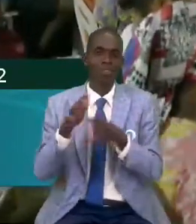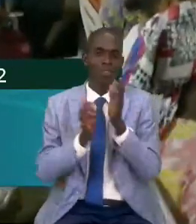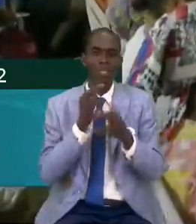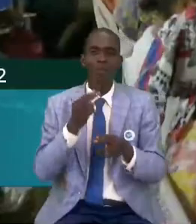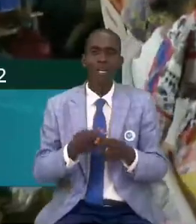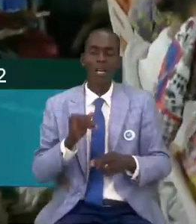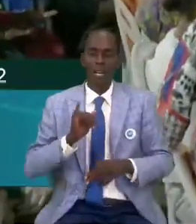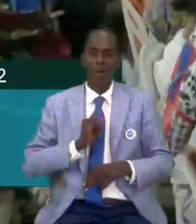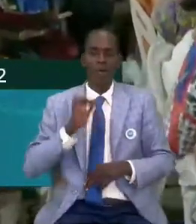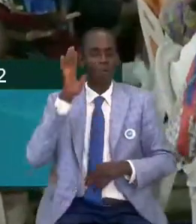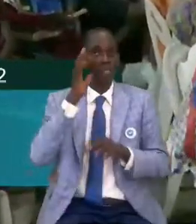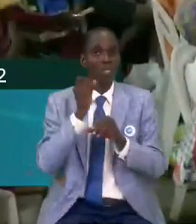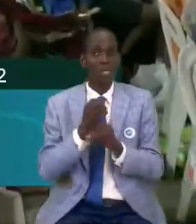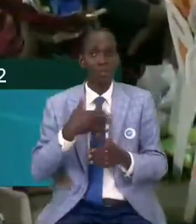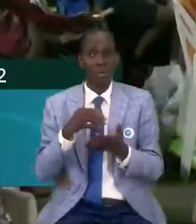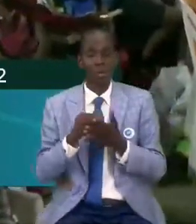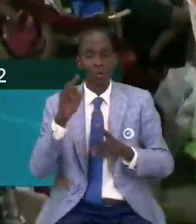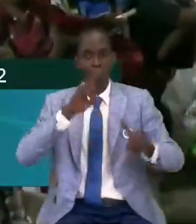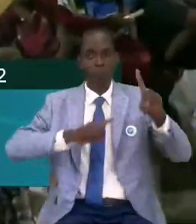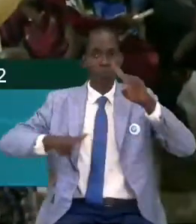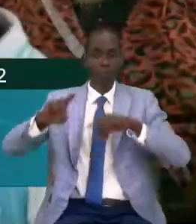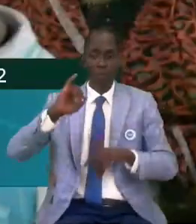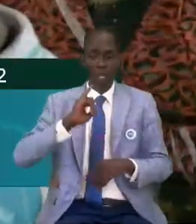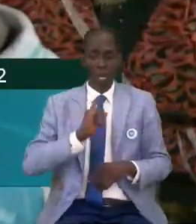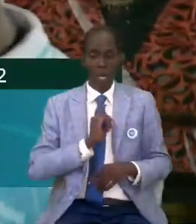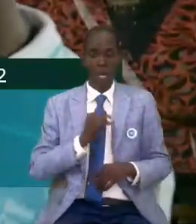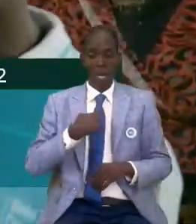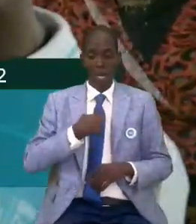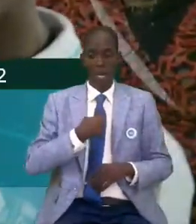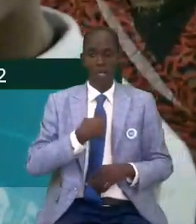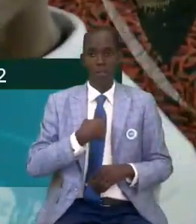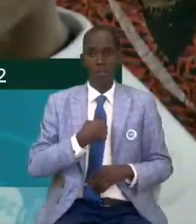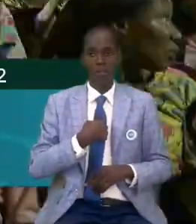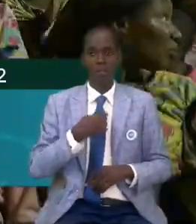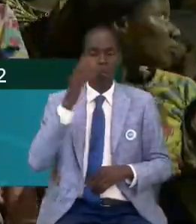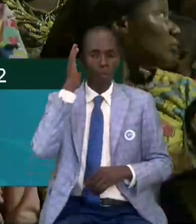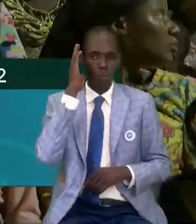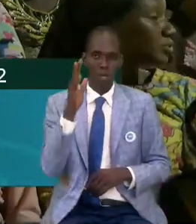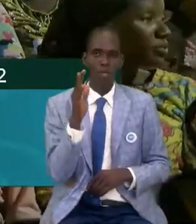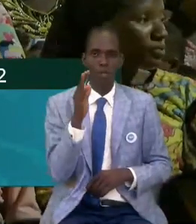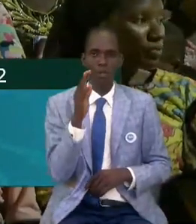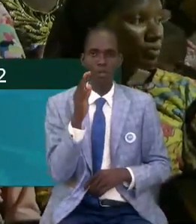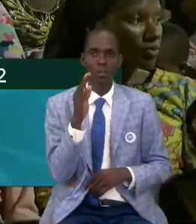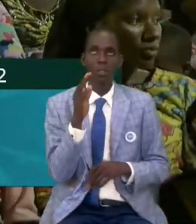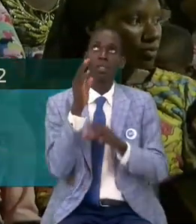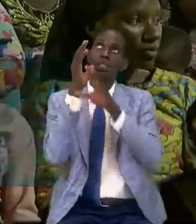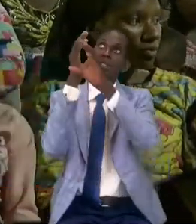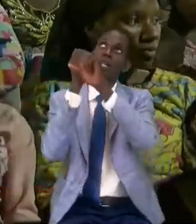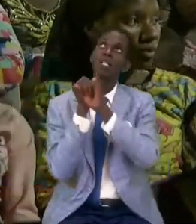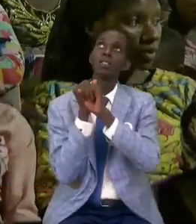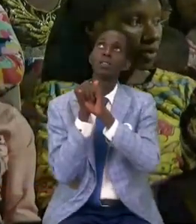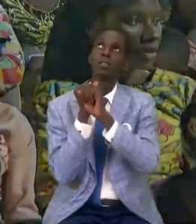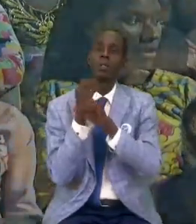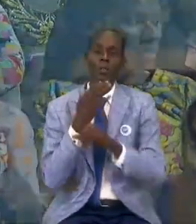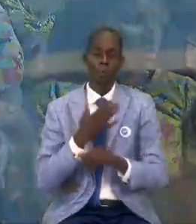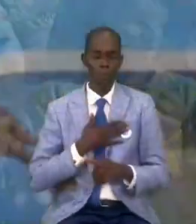I will get my own. Nothing will take the wonders away from